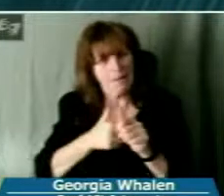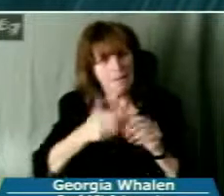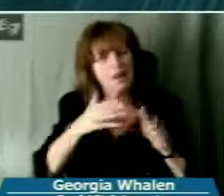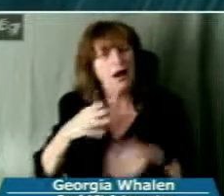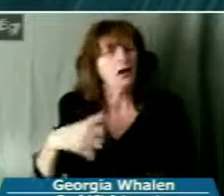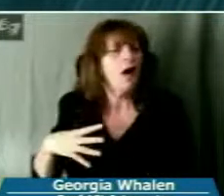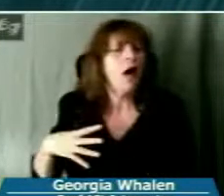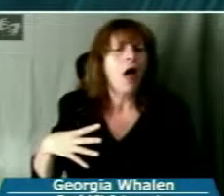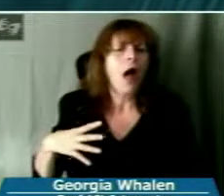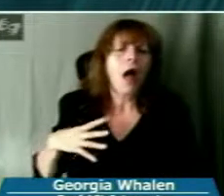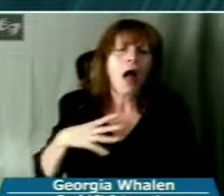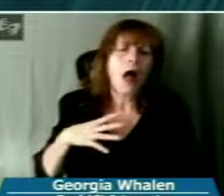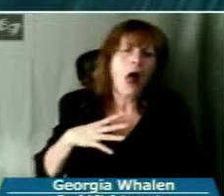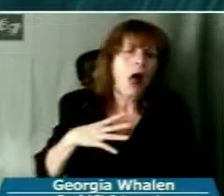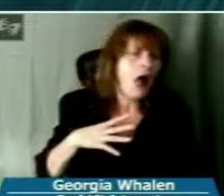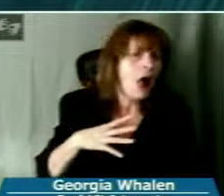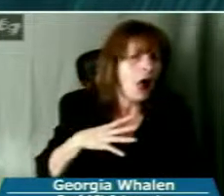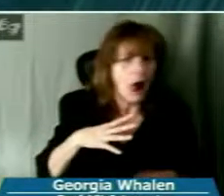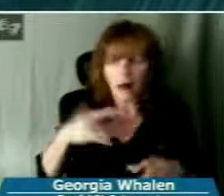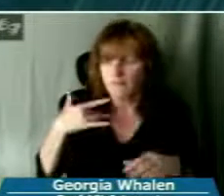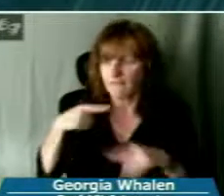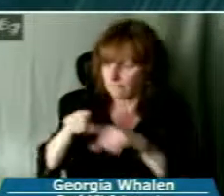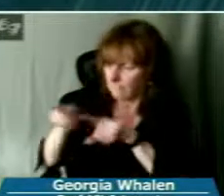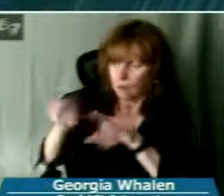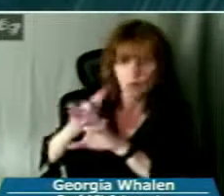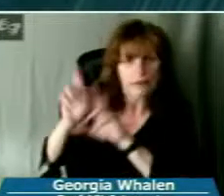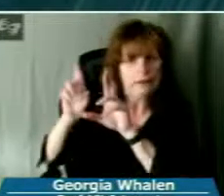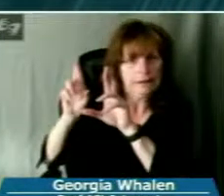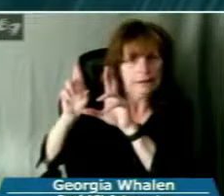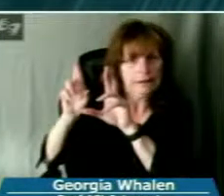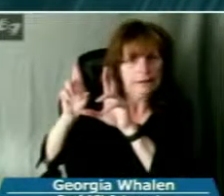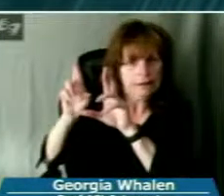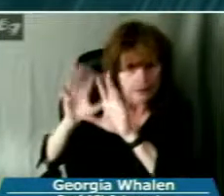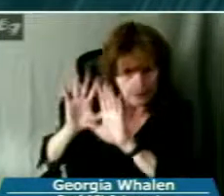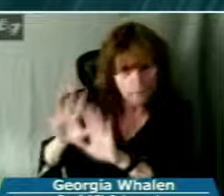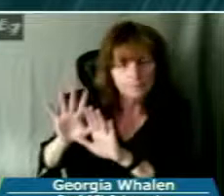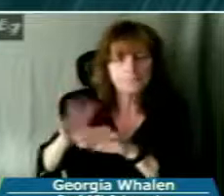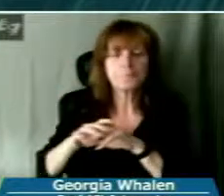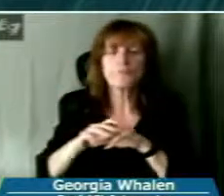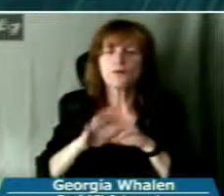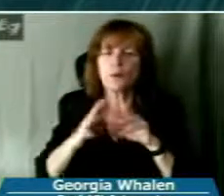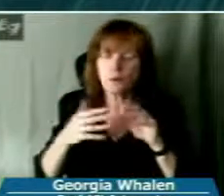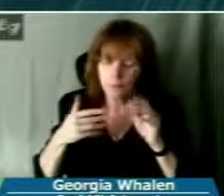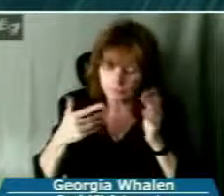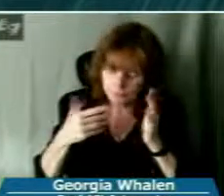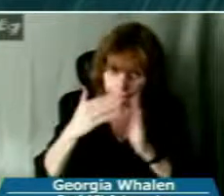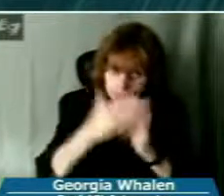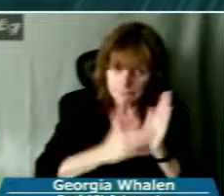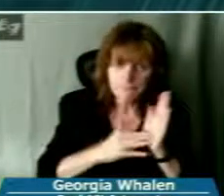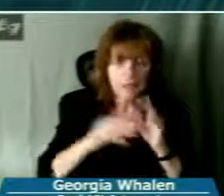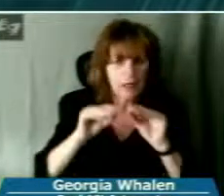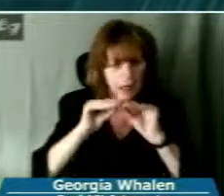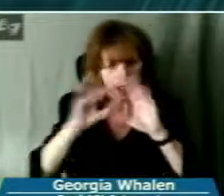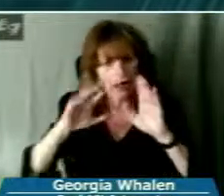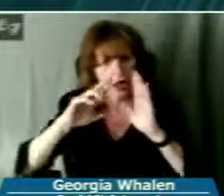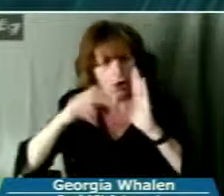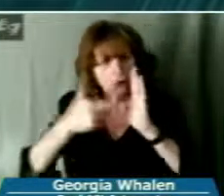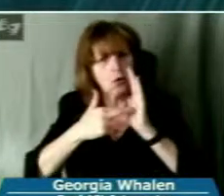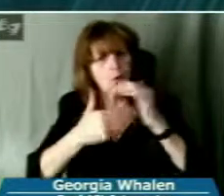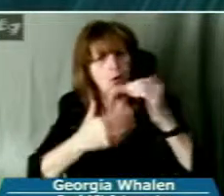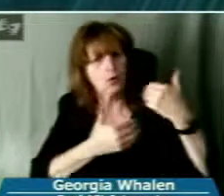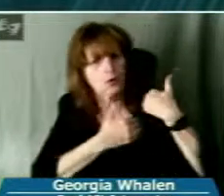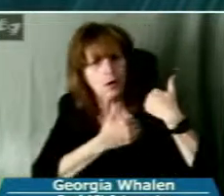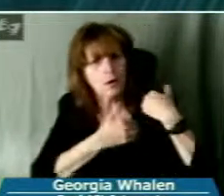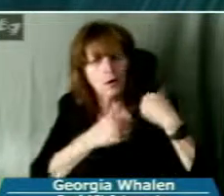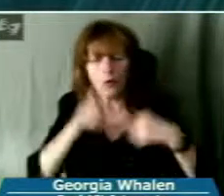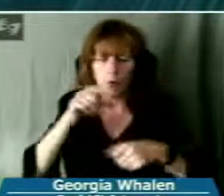Clearer accountability roles and responsibilities of those who operate, manage, and work in congregate settings.